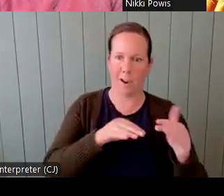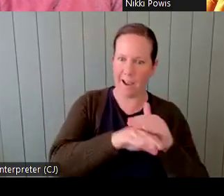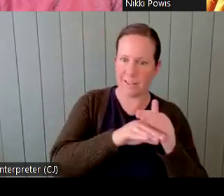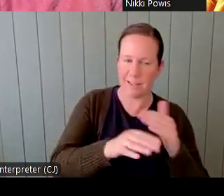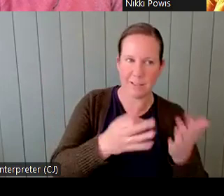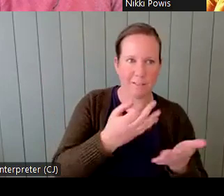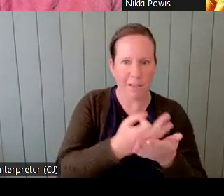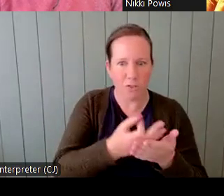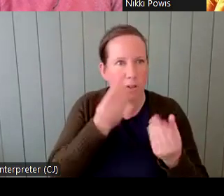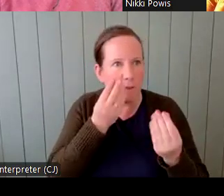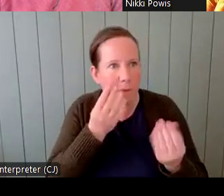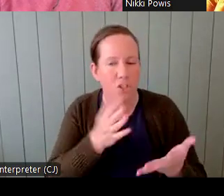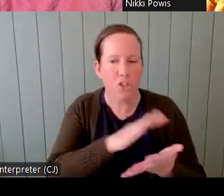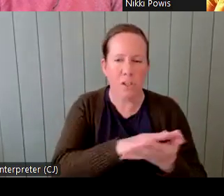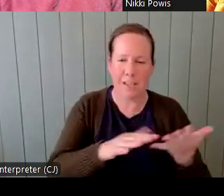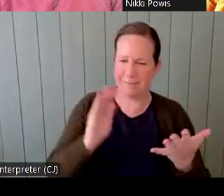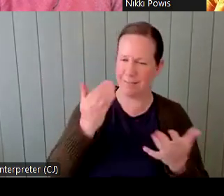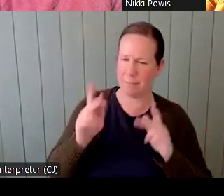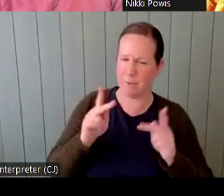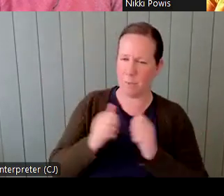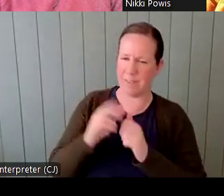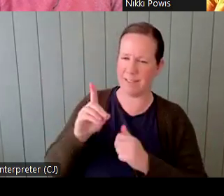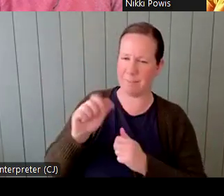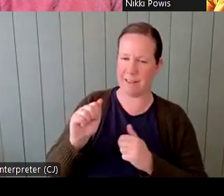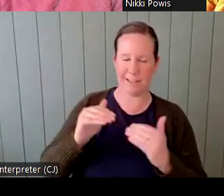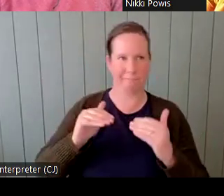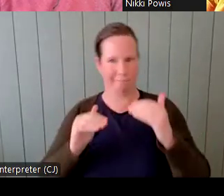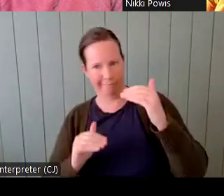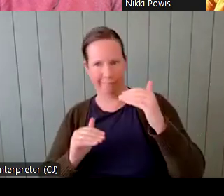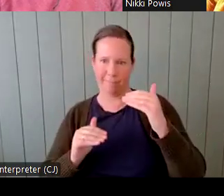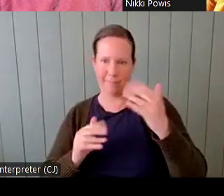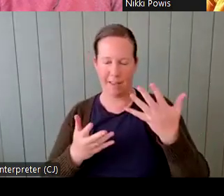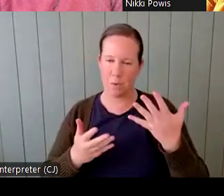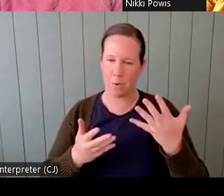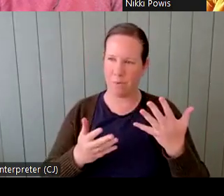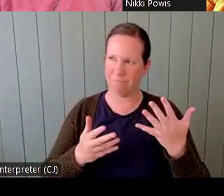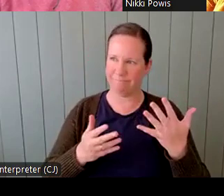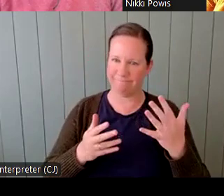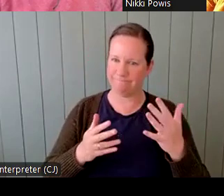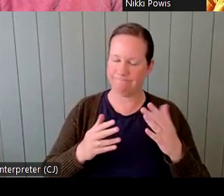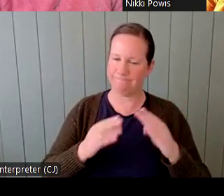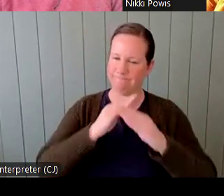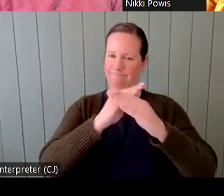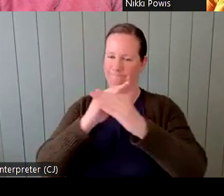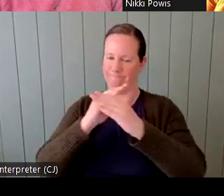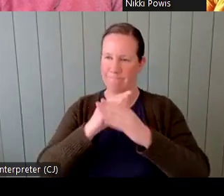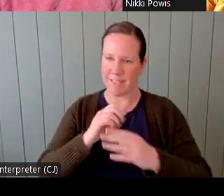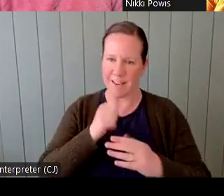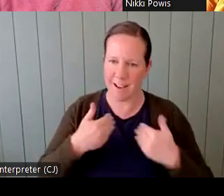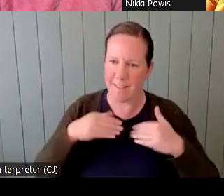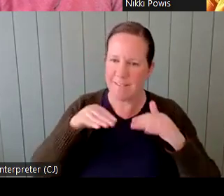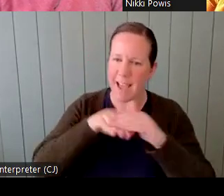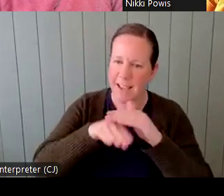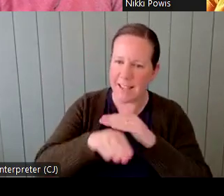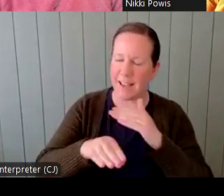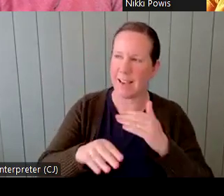that folks with disabilities were not given equal access or equal understanding and